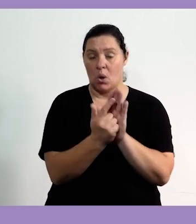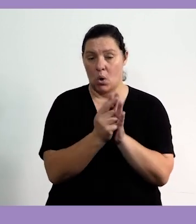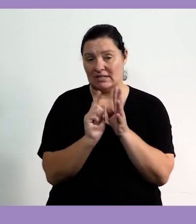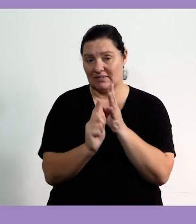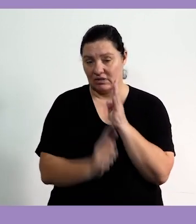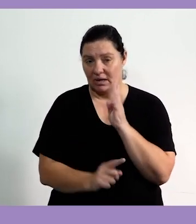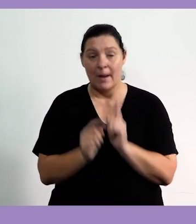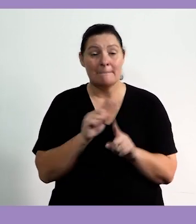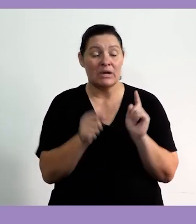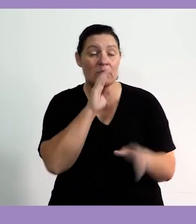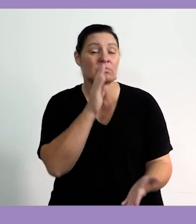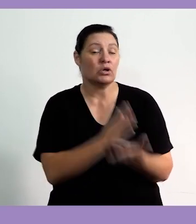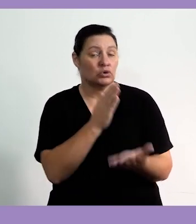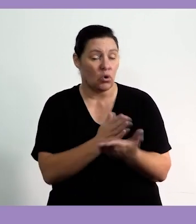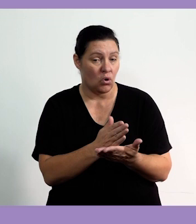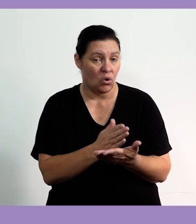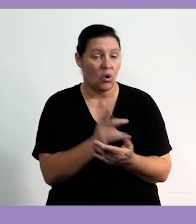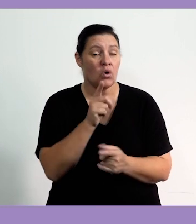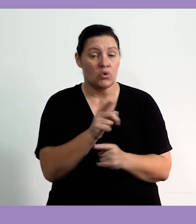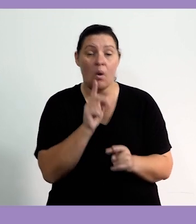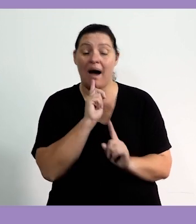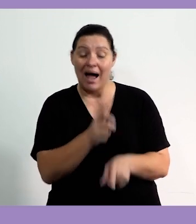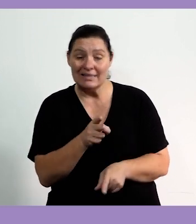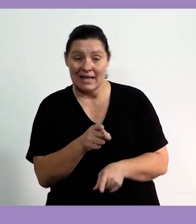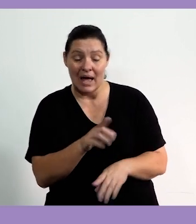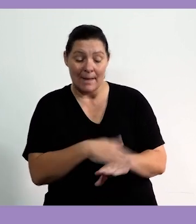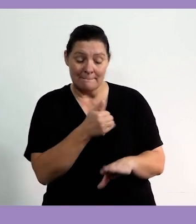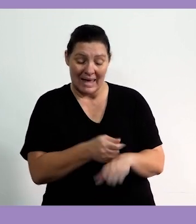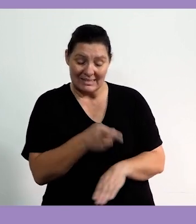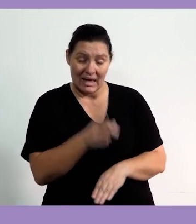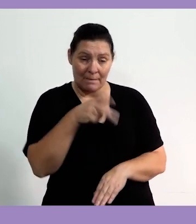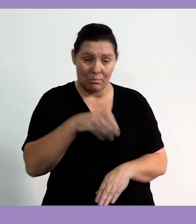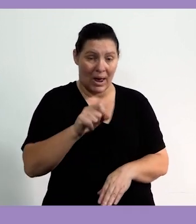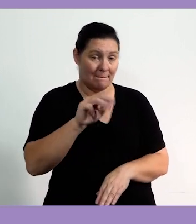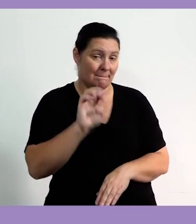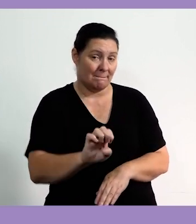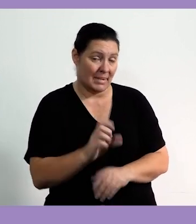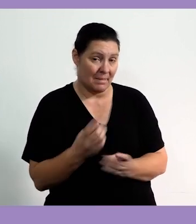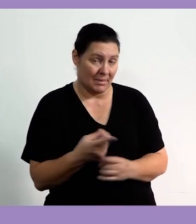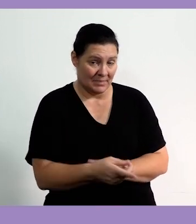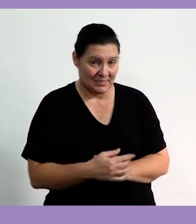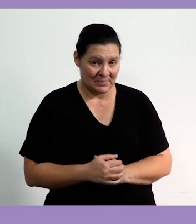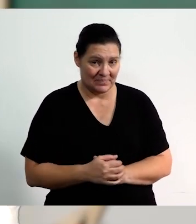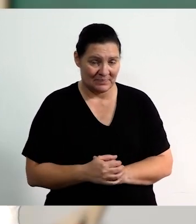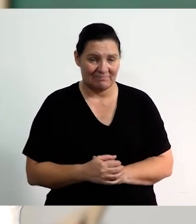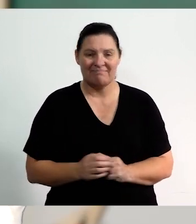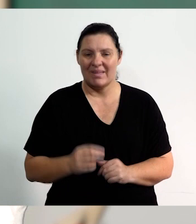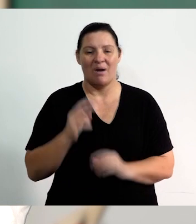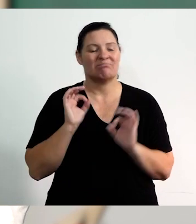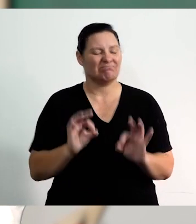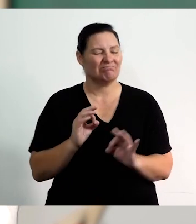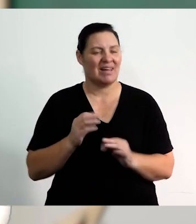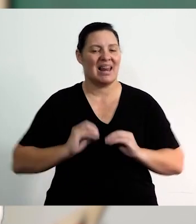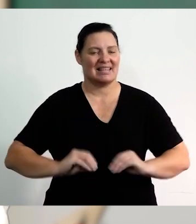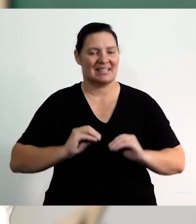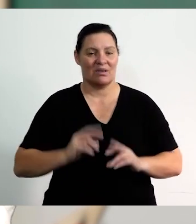our exponential laws, but you need to make sure that you leave your answer as prime basis. That was